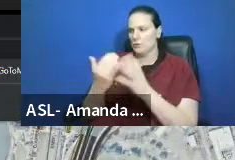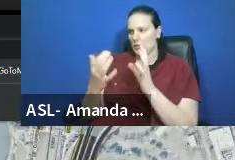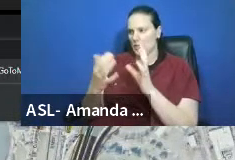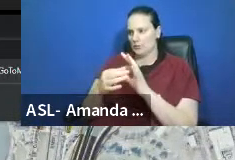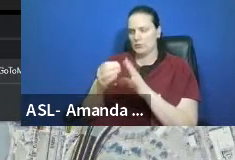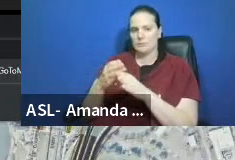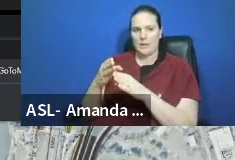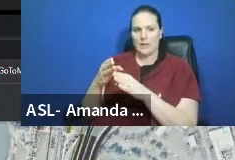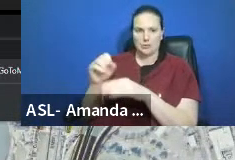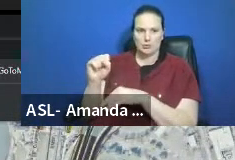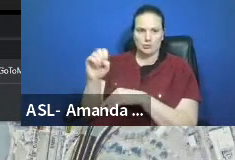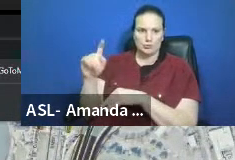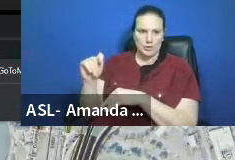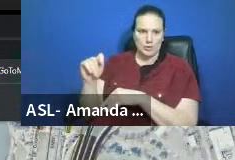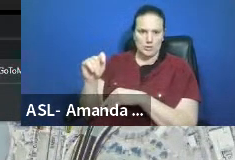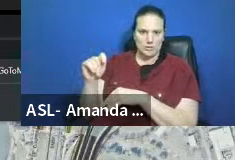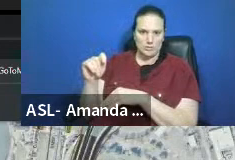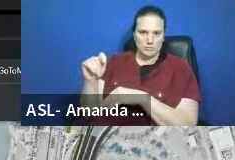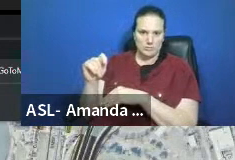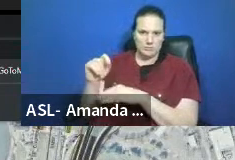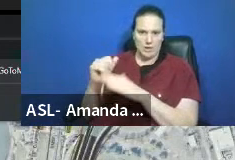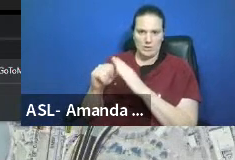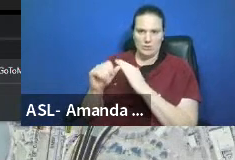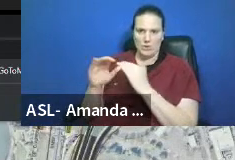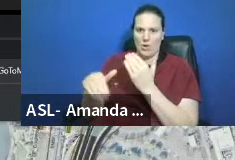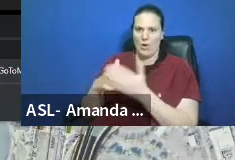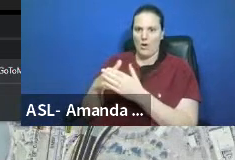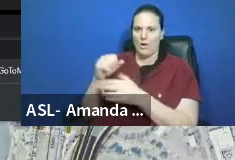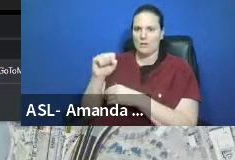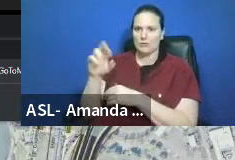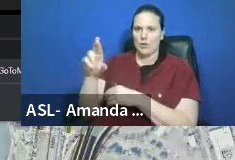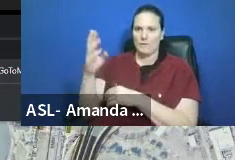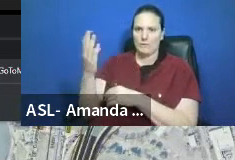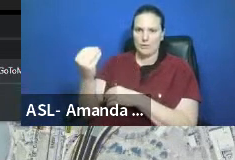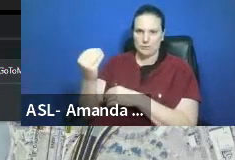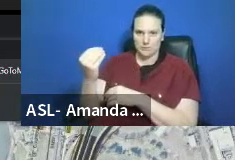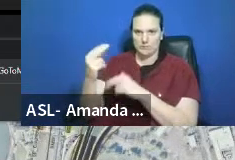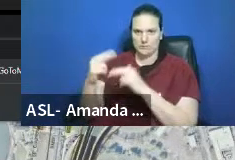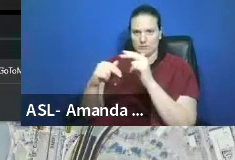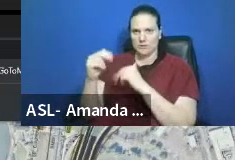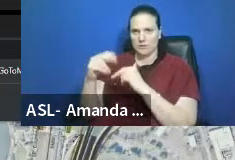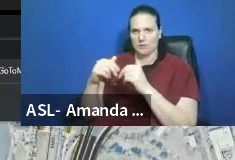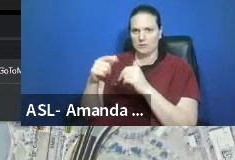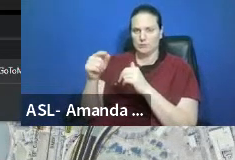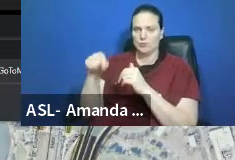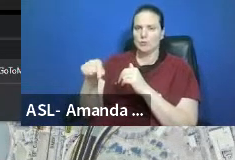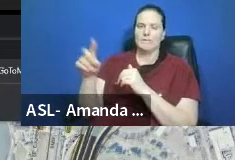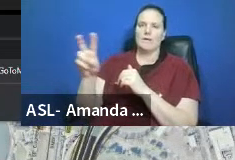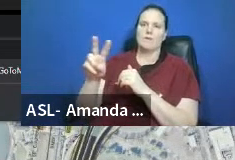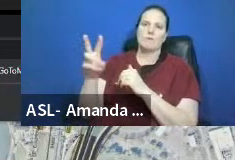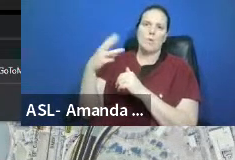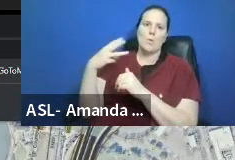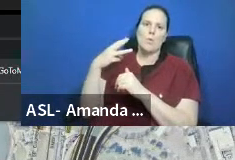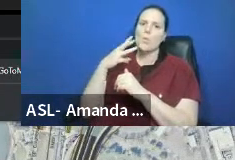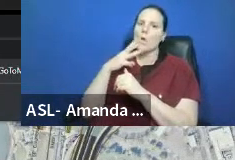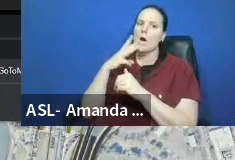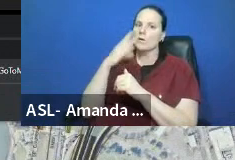Street under all of the ISR 14 facilities down to the Vancouver waterfront.